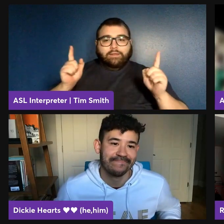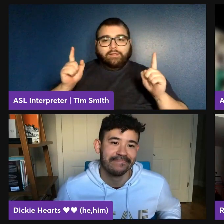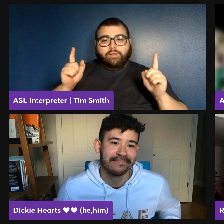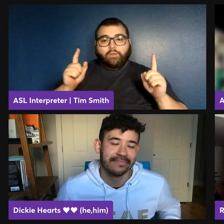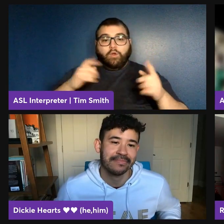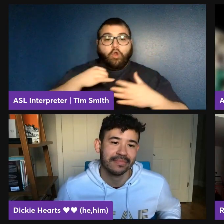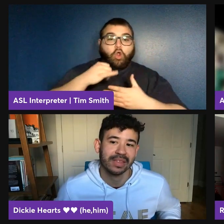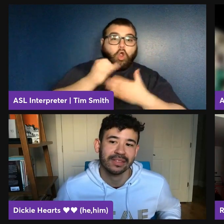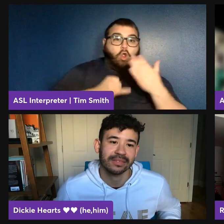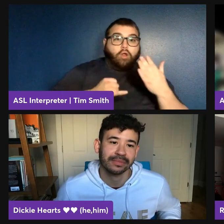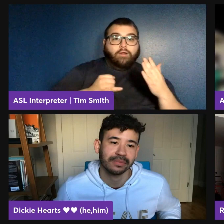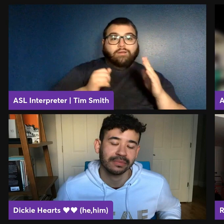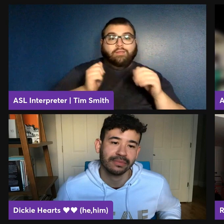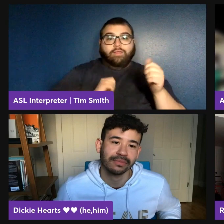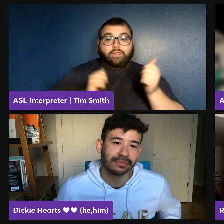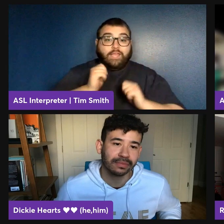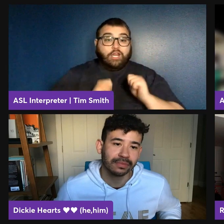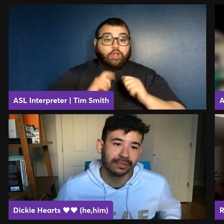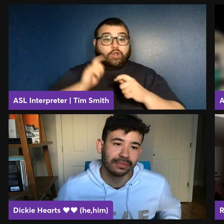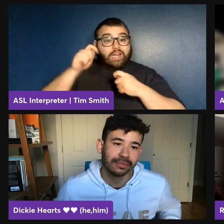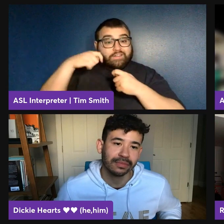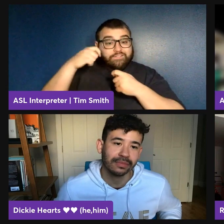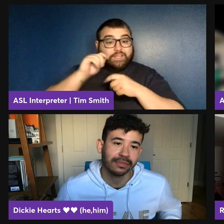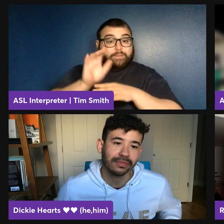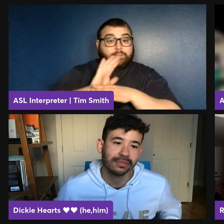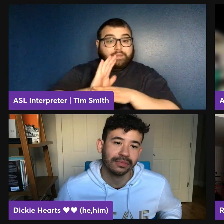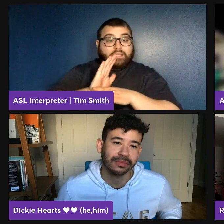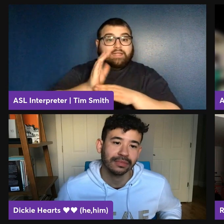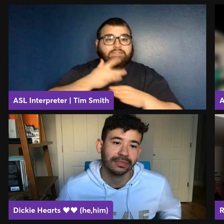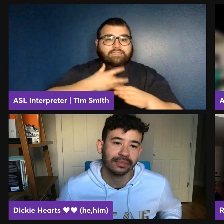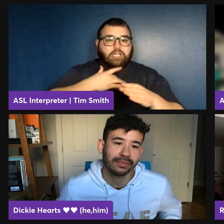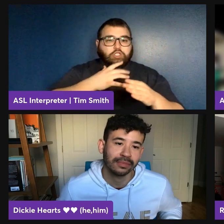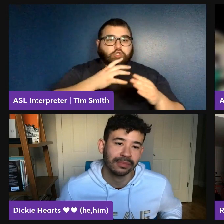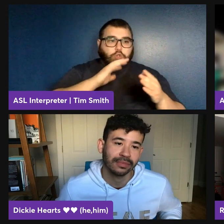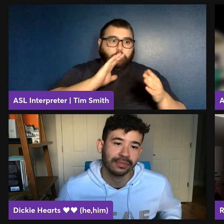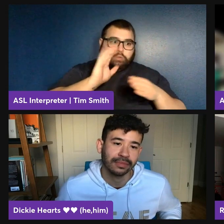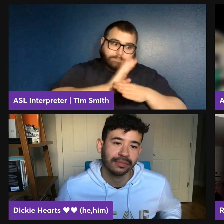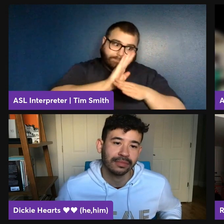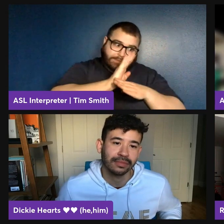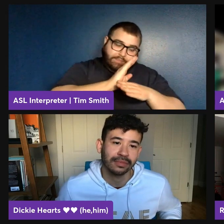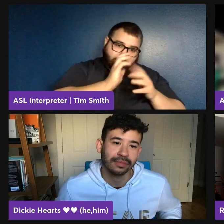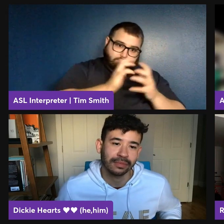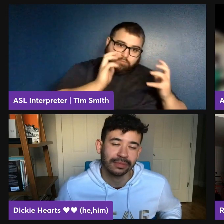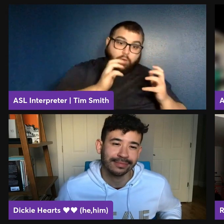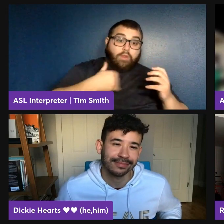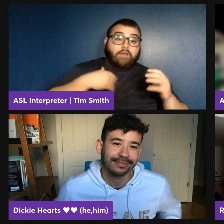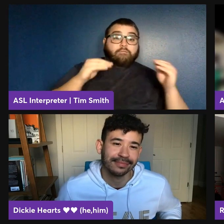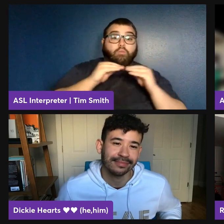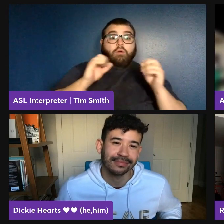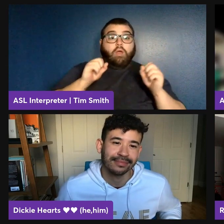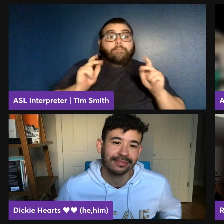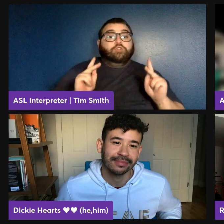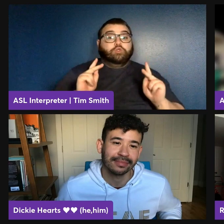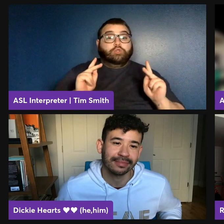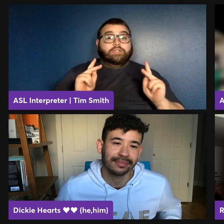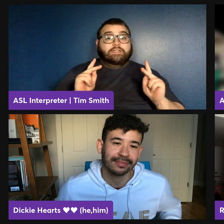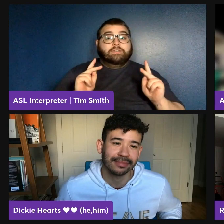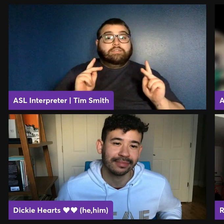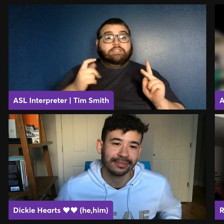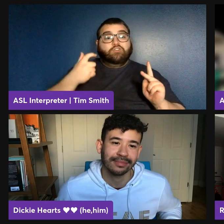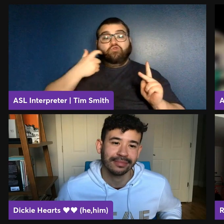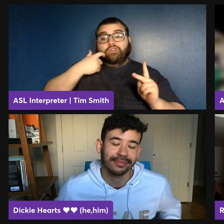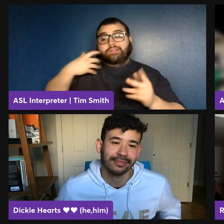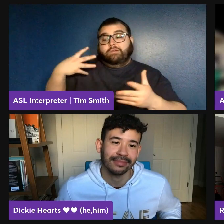theater and film and media tend to concentrate, that we have more opportunities, I would say, in the last 5 years